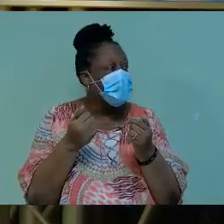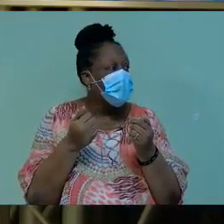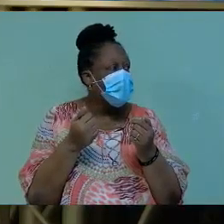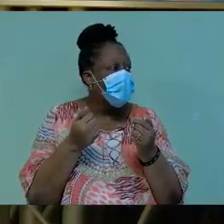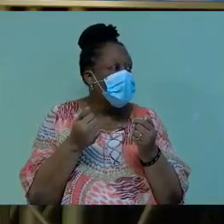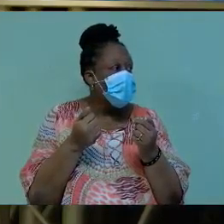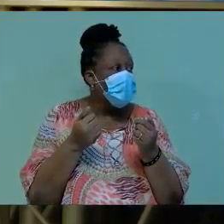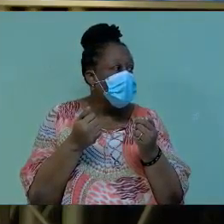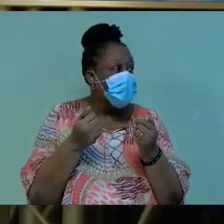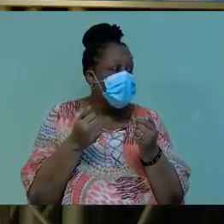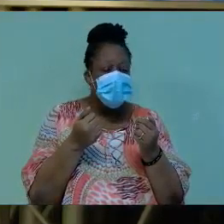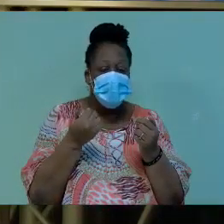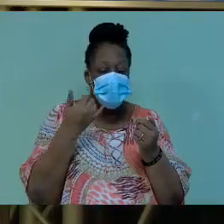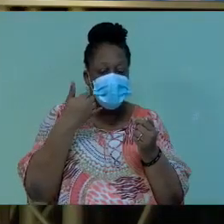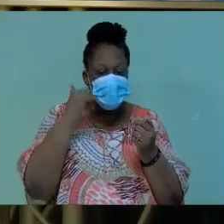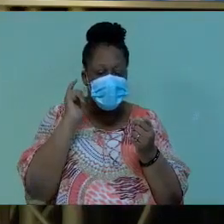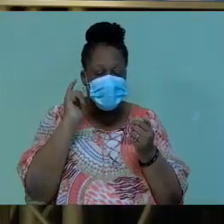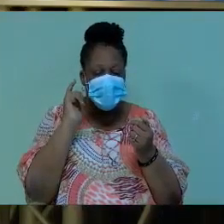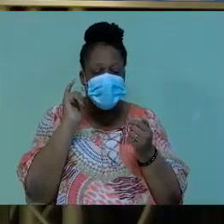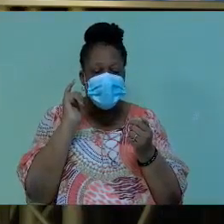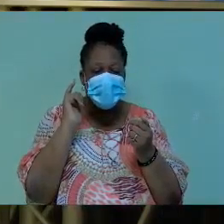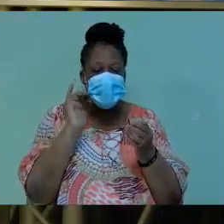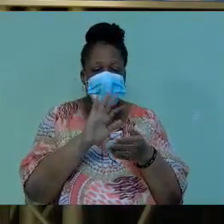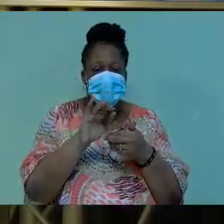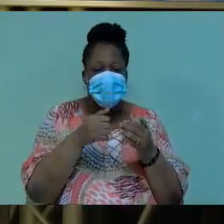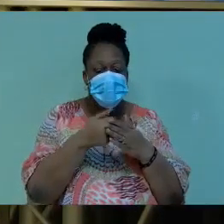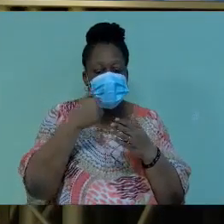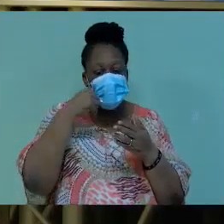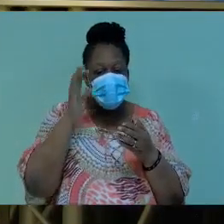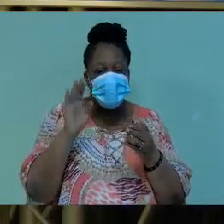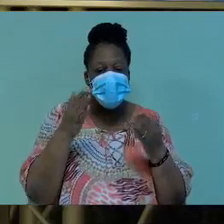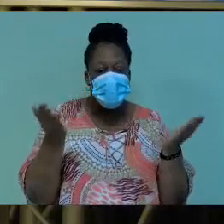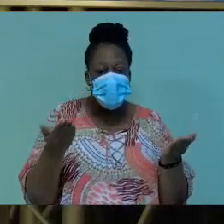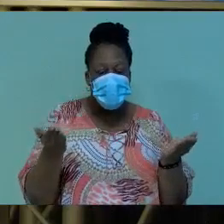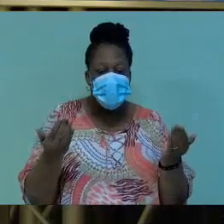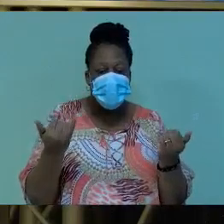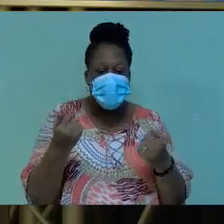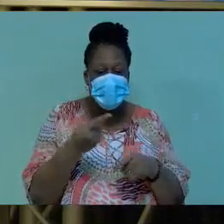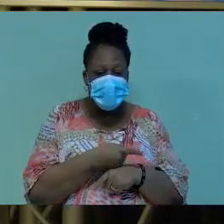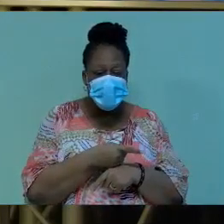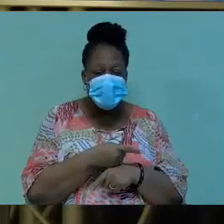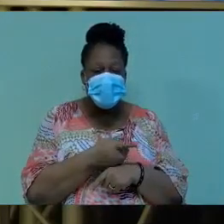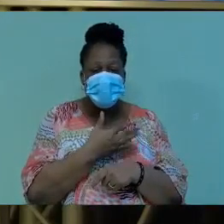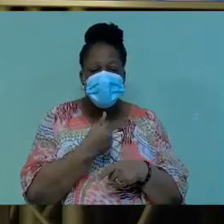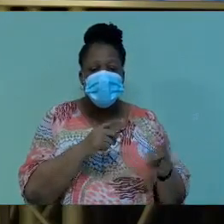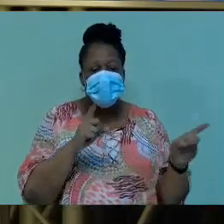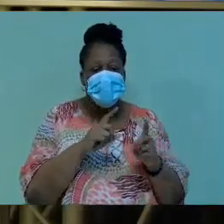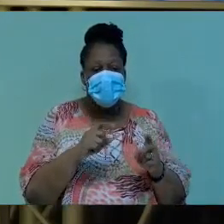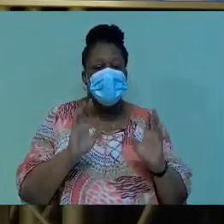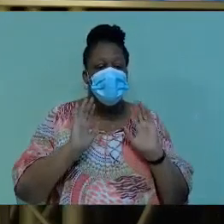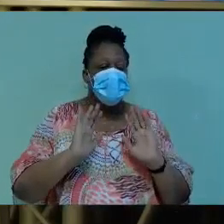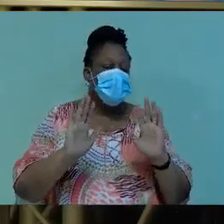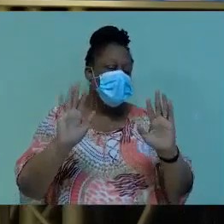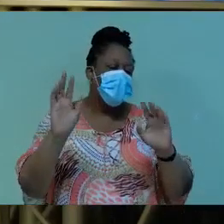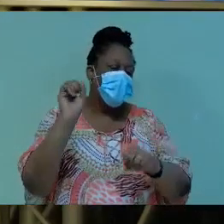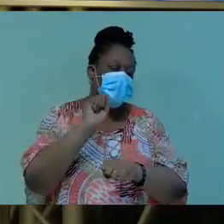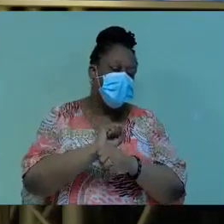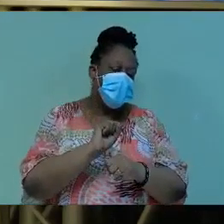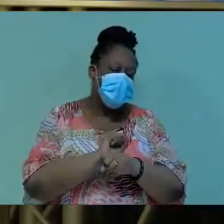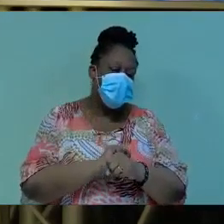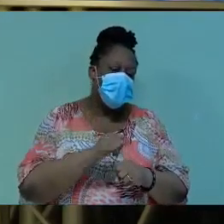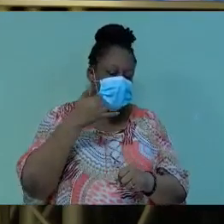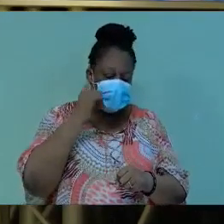all females cast presented, and I think they did a wonderful job, don't you? So thank